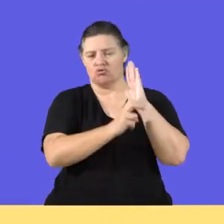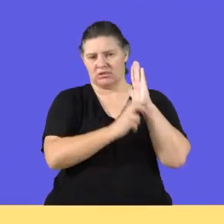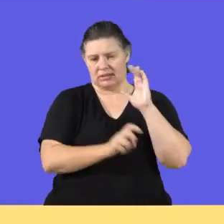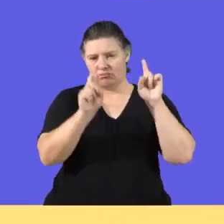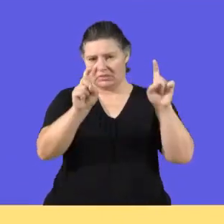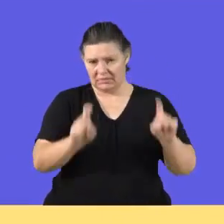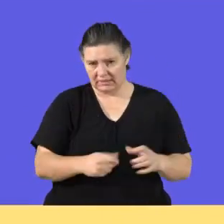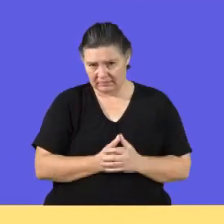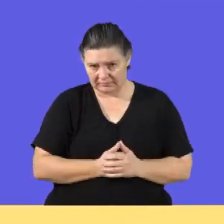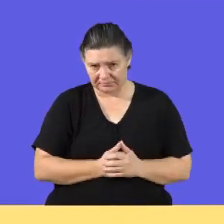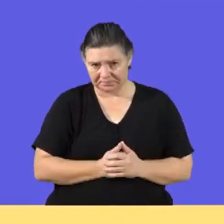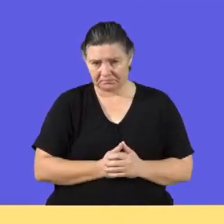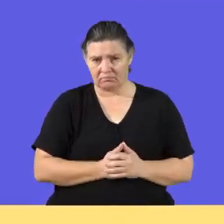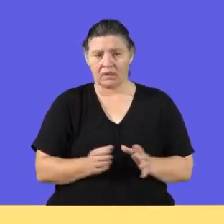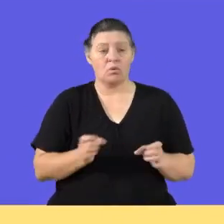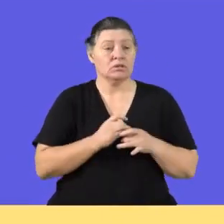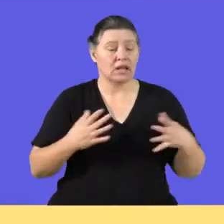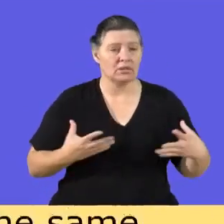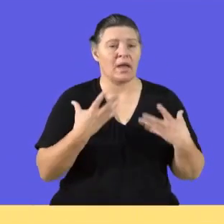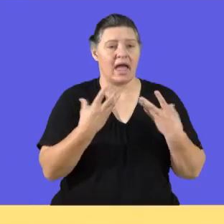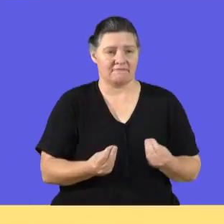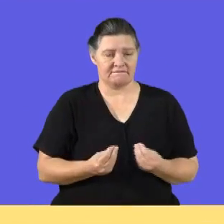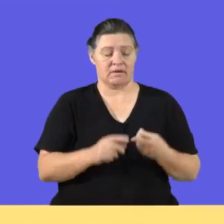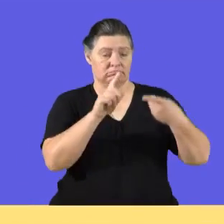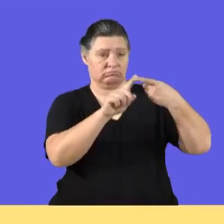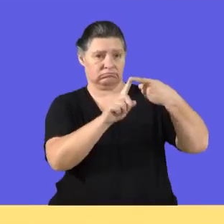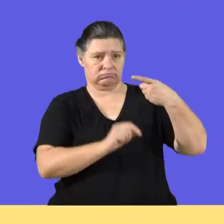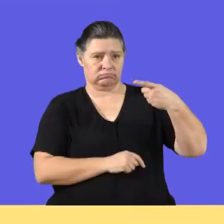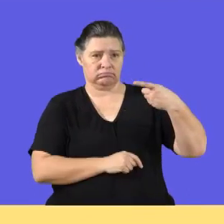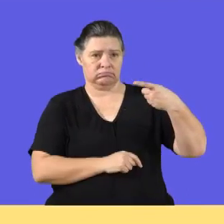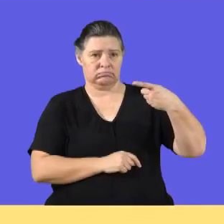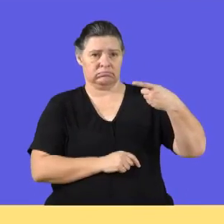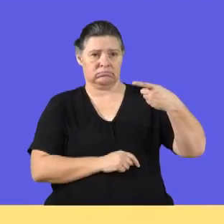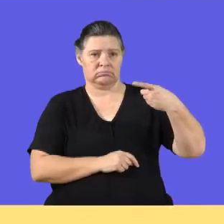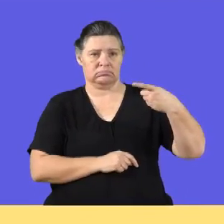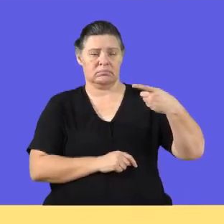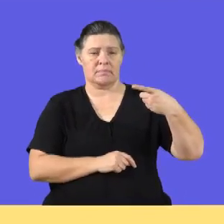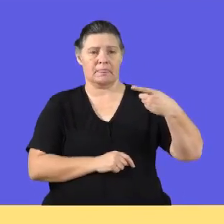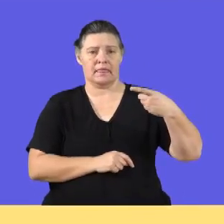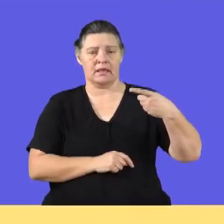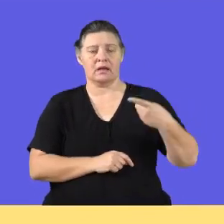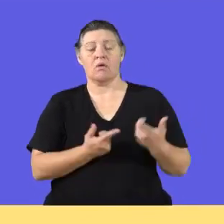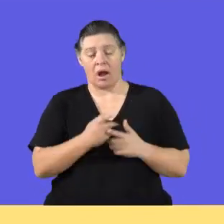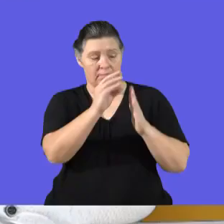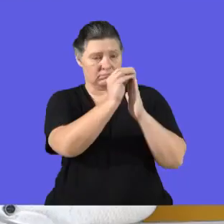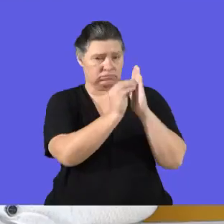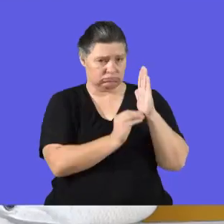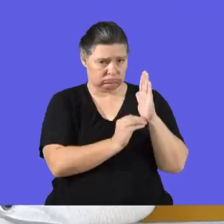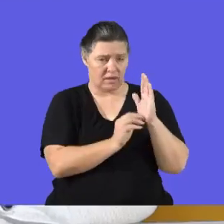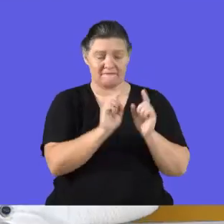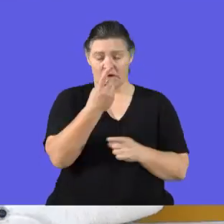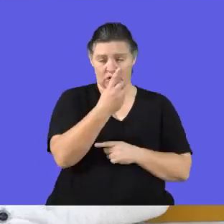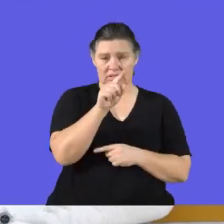that relate to GAAP. To start with, I have number one. Number one, I know you're taking notes.